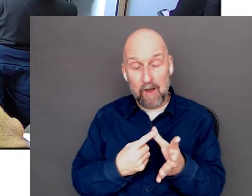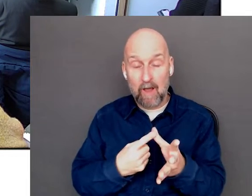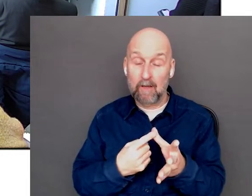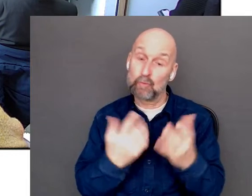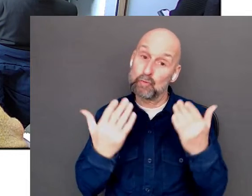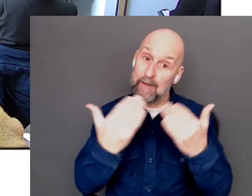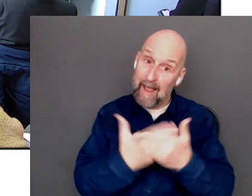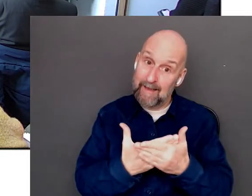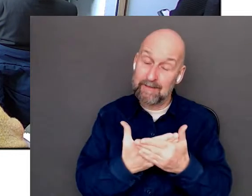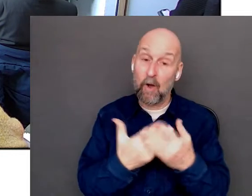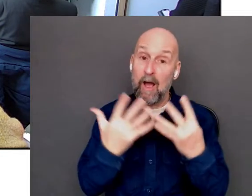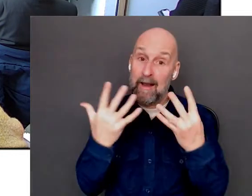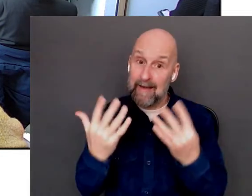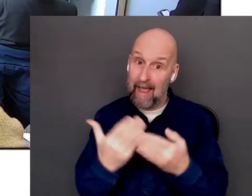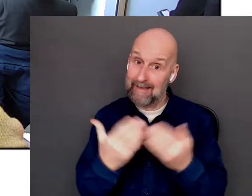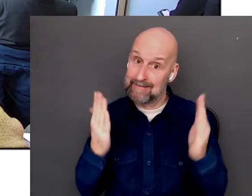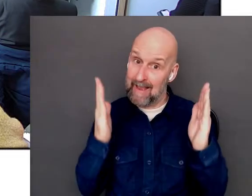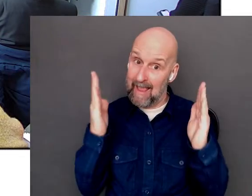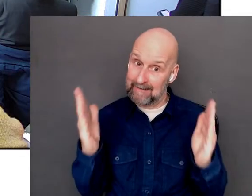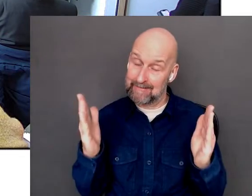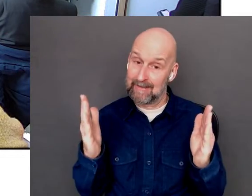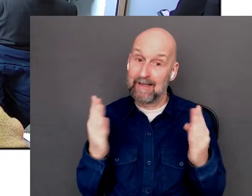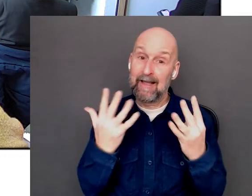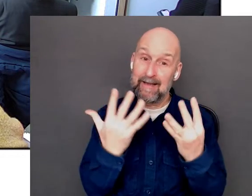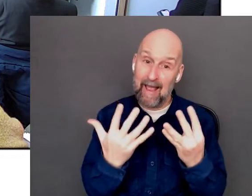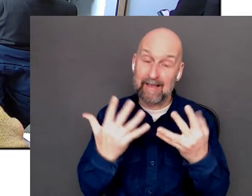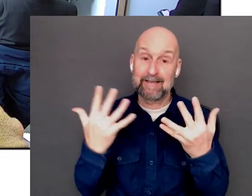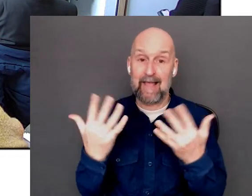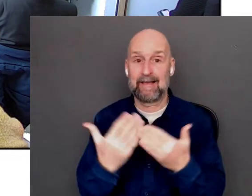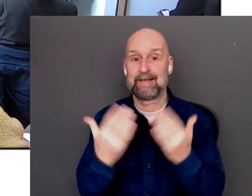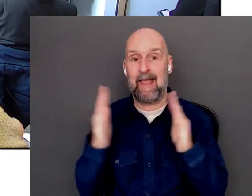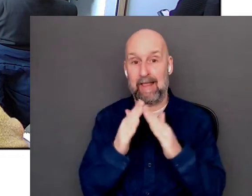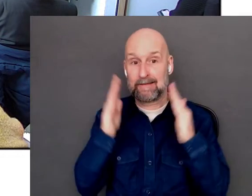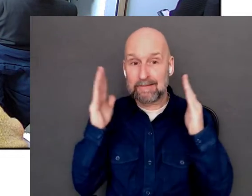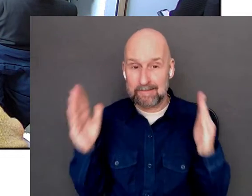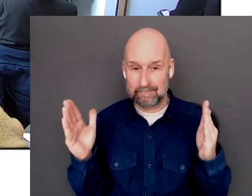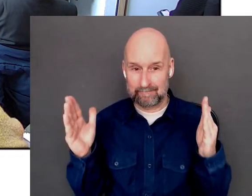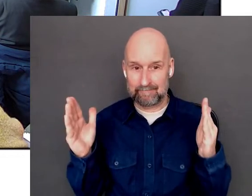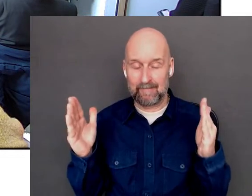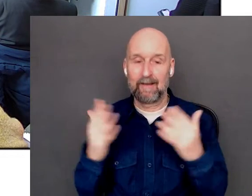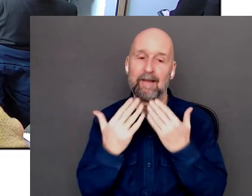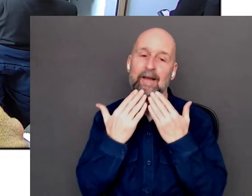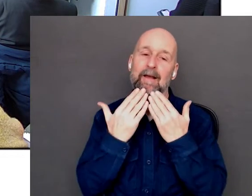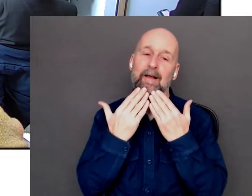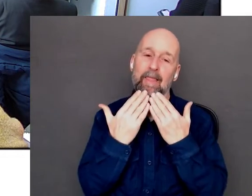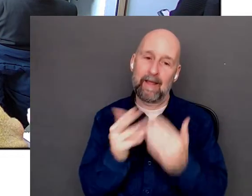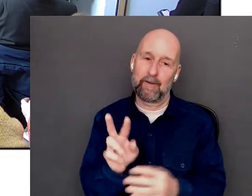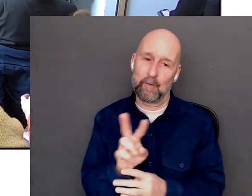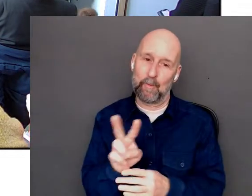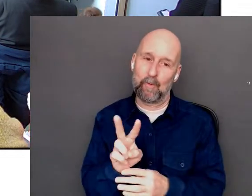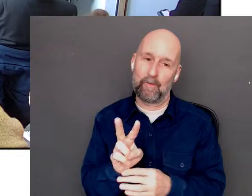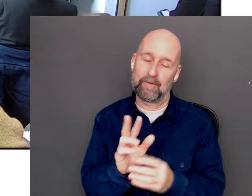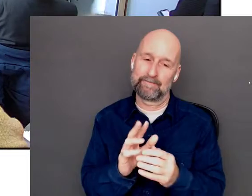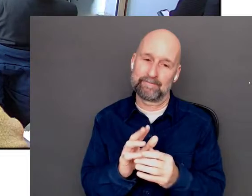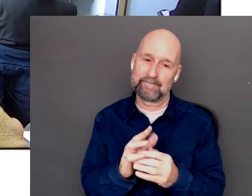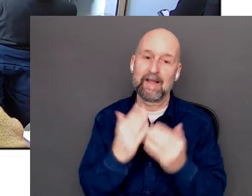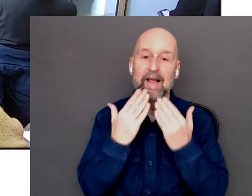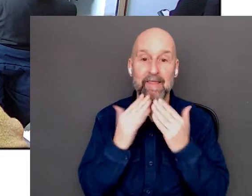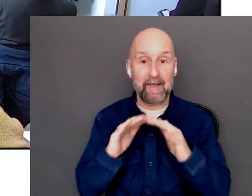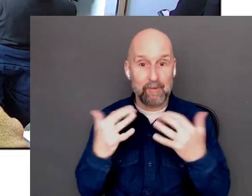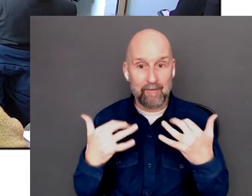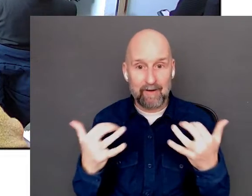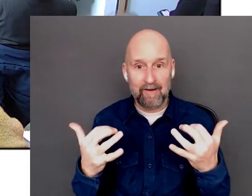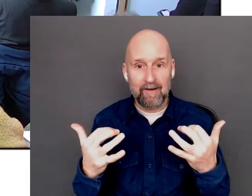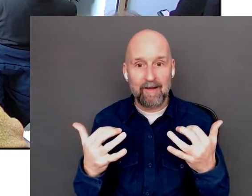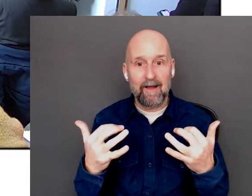9 days, Yeah. 10 days. Thank you so very much. Yeah. Thank you, everyone. And I think there's flyers